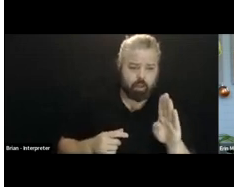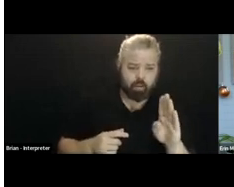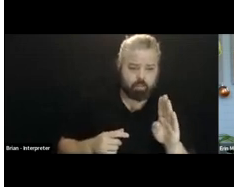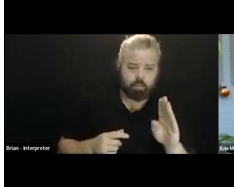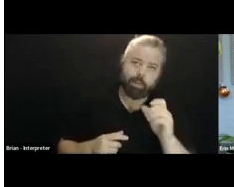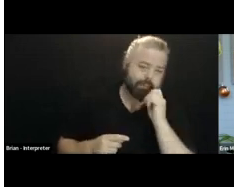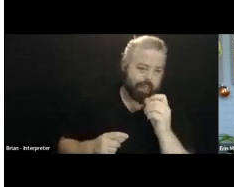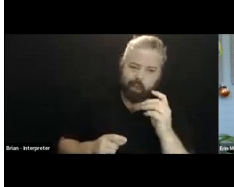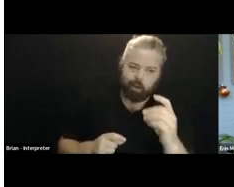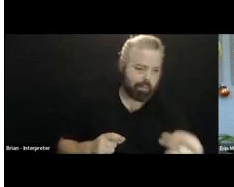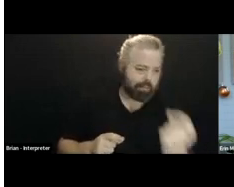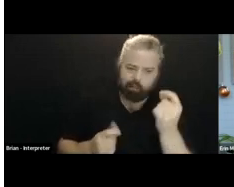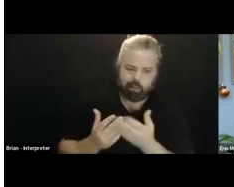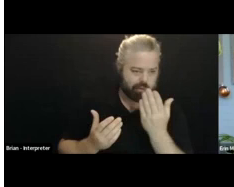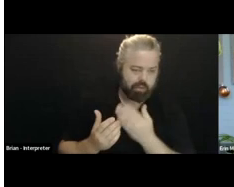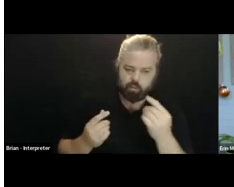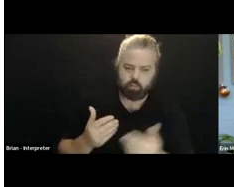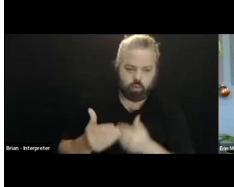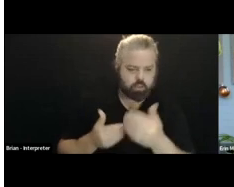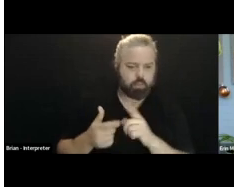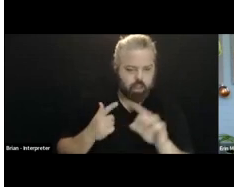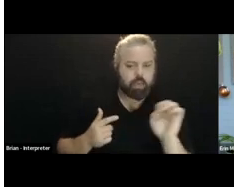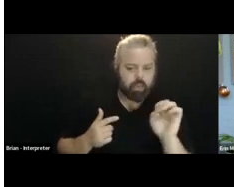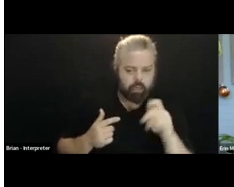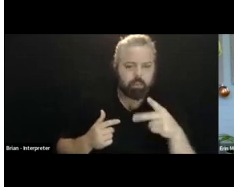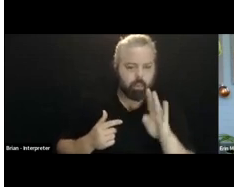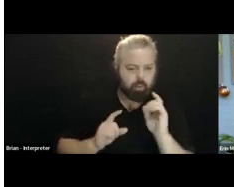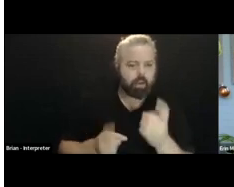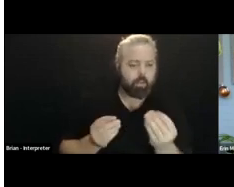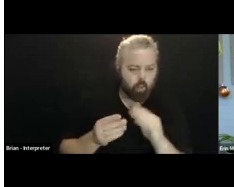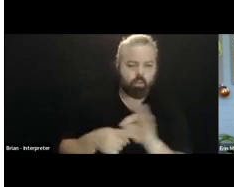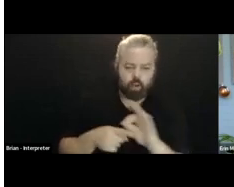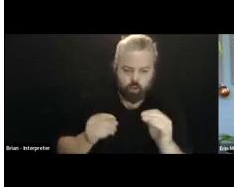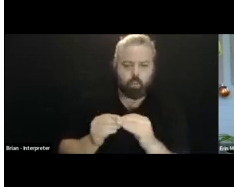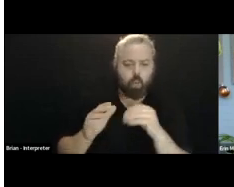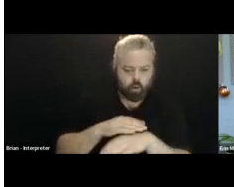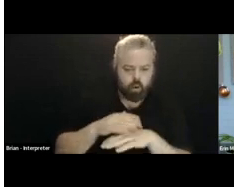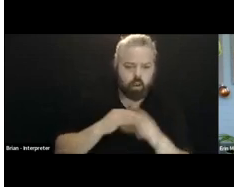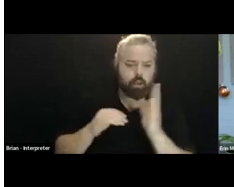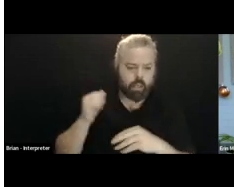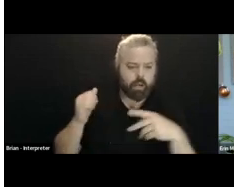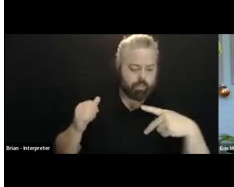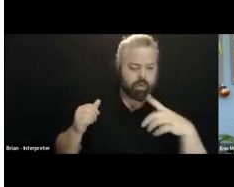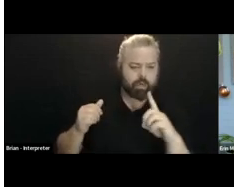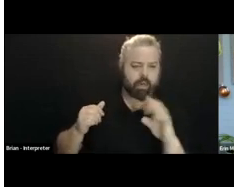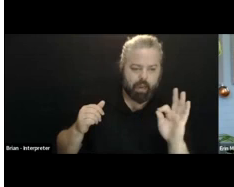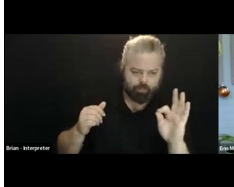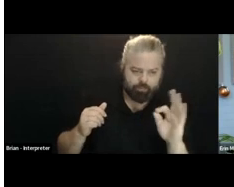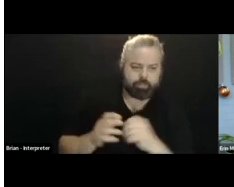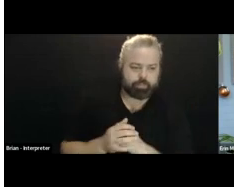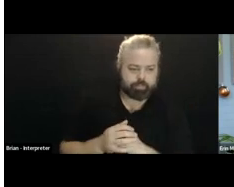process, but EPUBs give you a lot more functionality and accessibility than the PDF format.